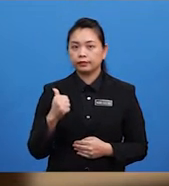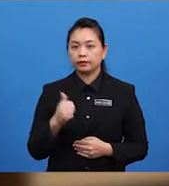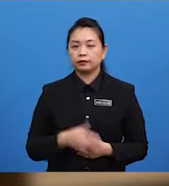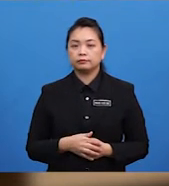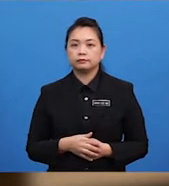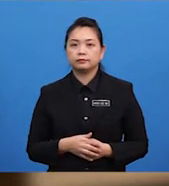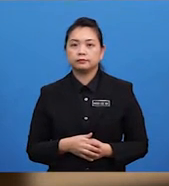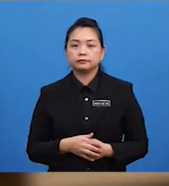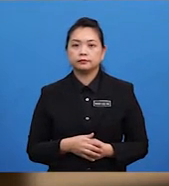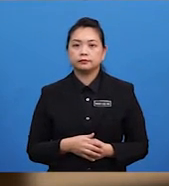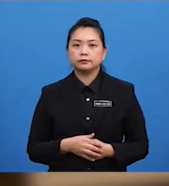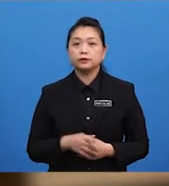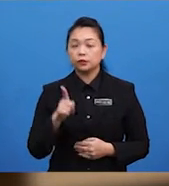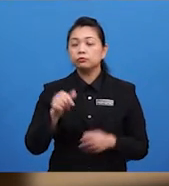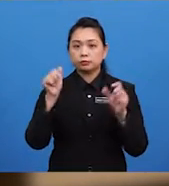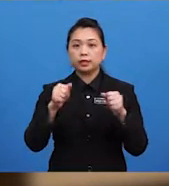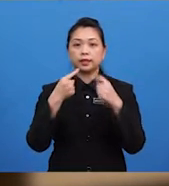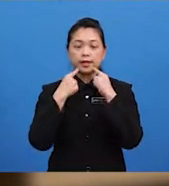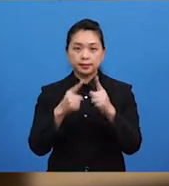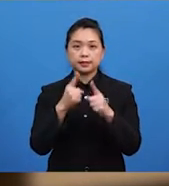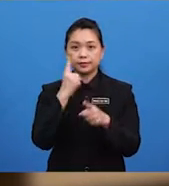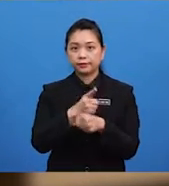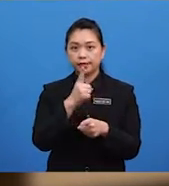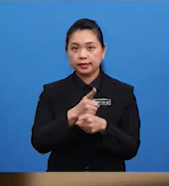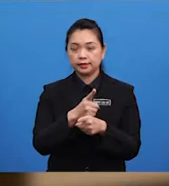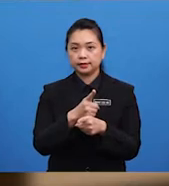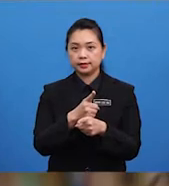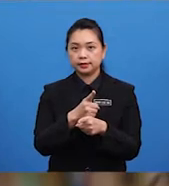this being a difficult text, you managed to answer correctly.